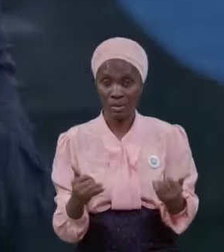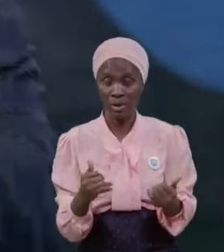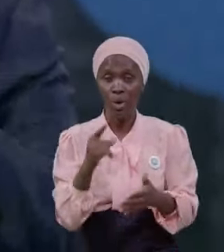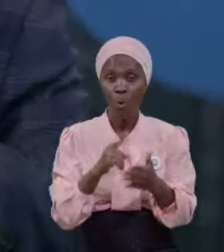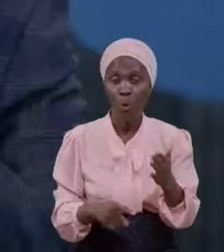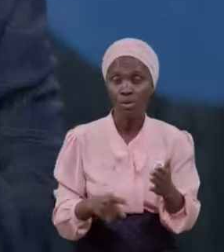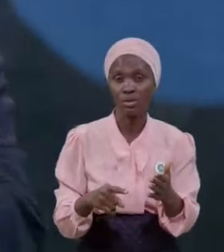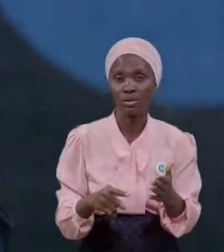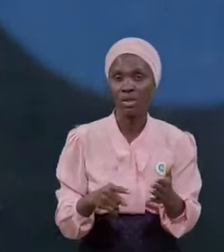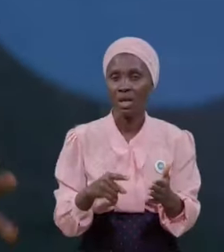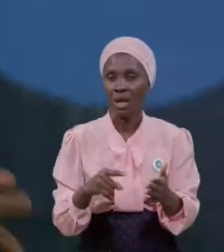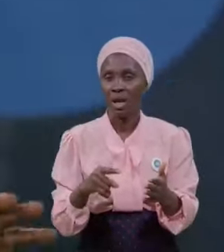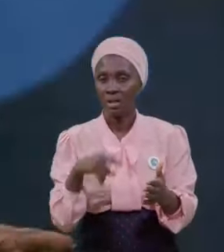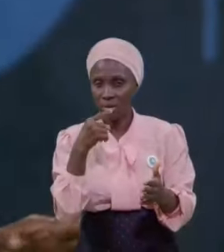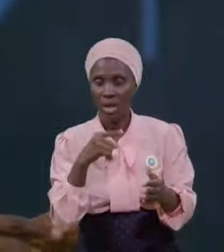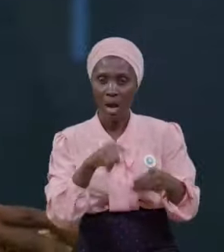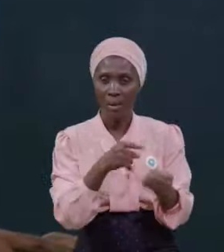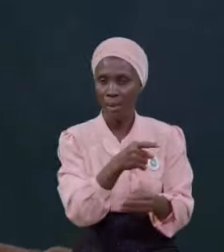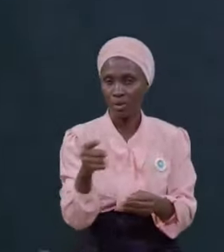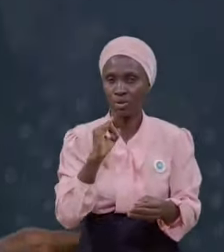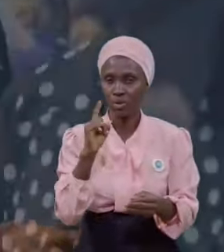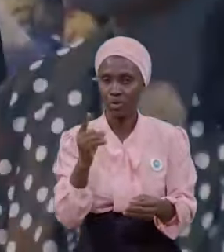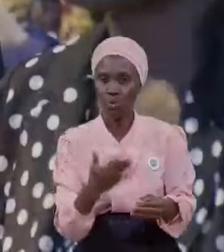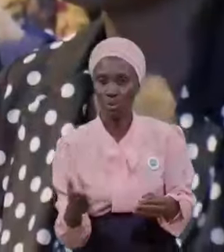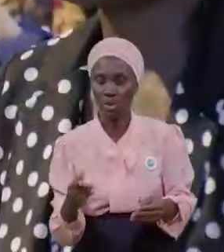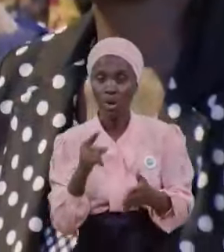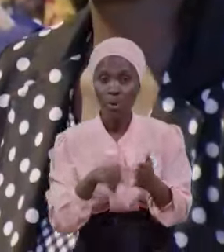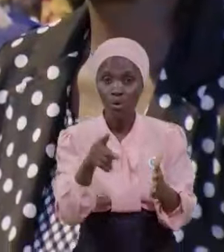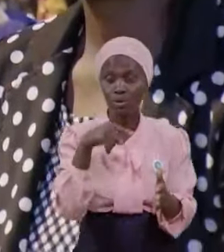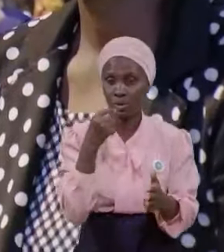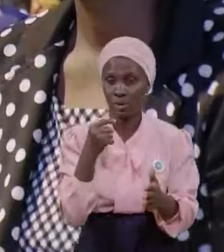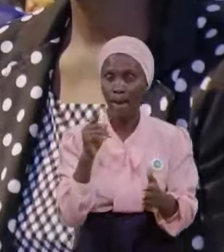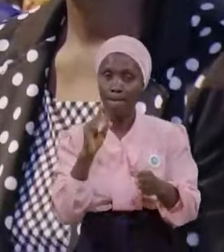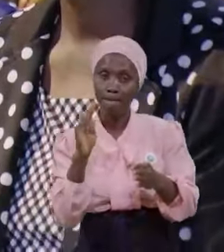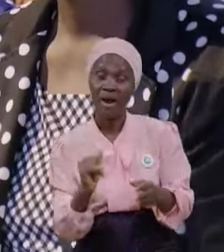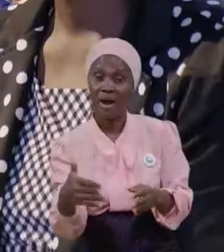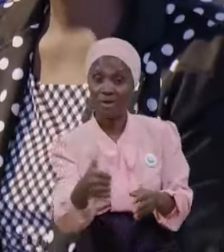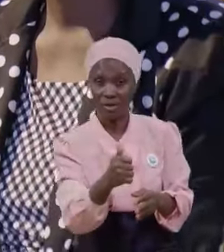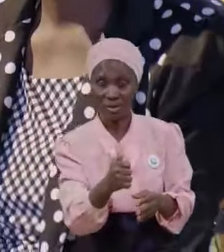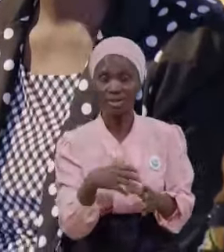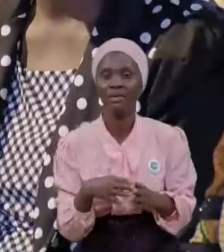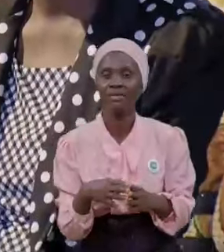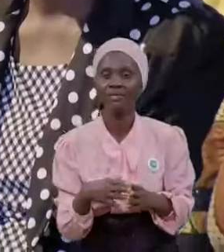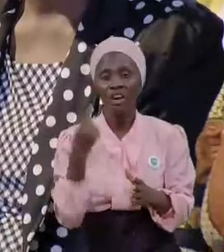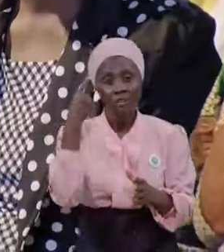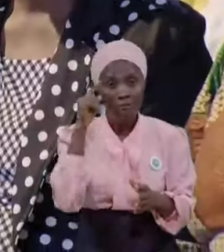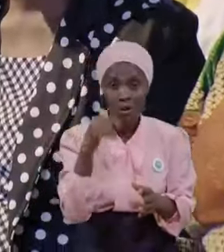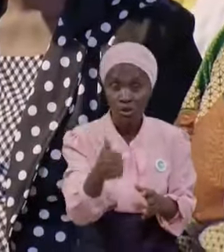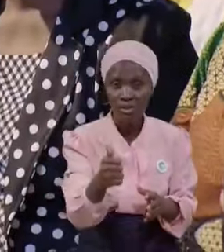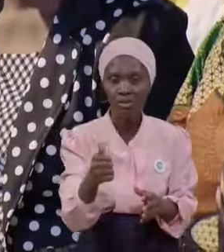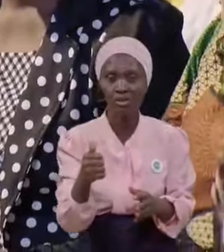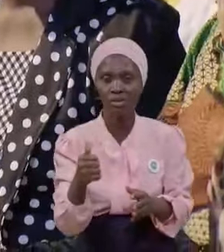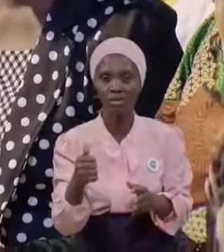you say by yourself, for yourself, what you say in